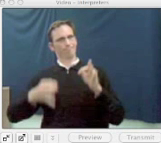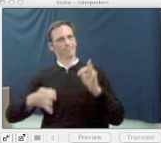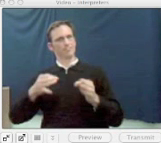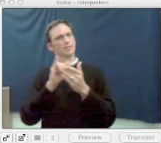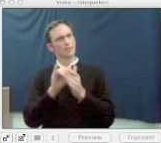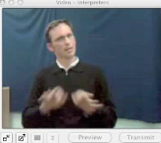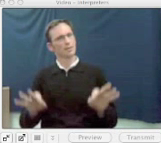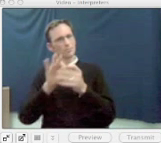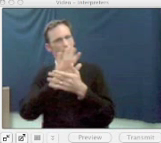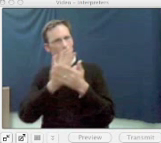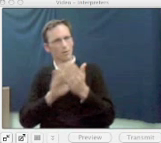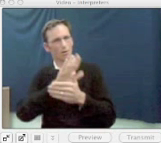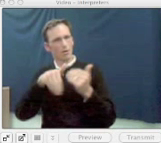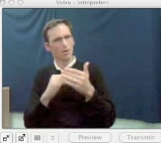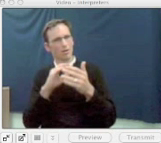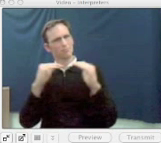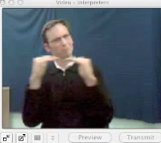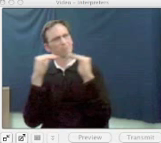to develop them